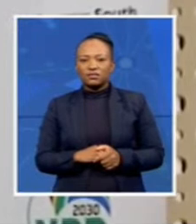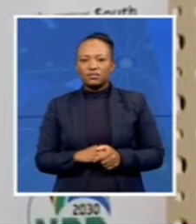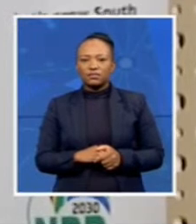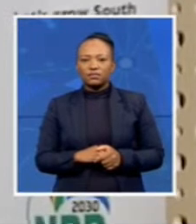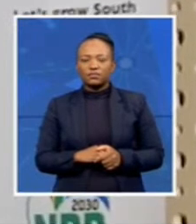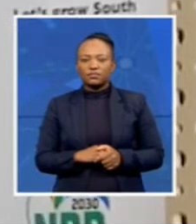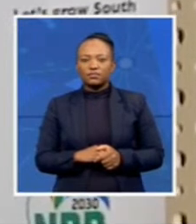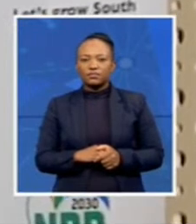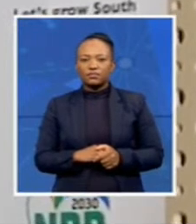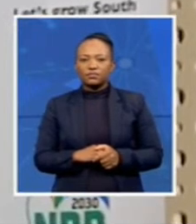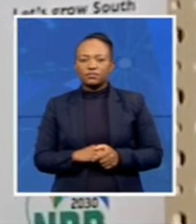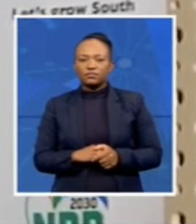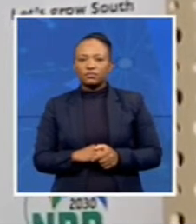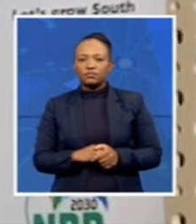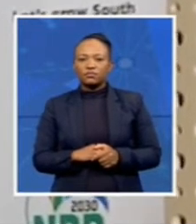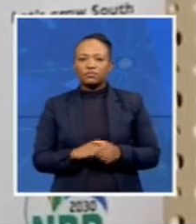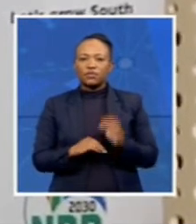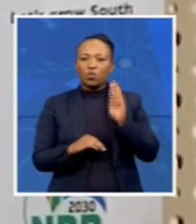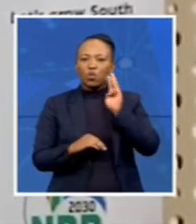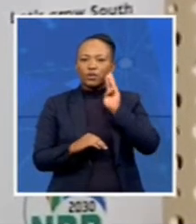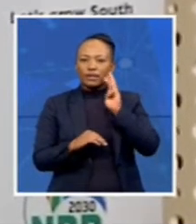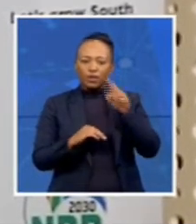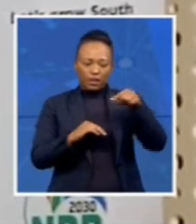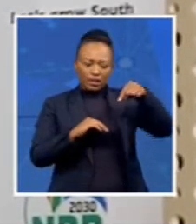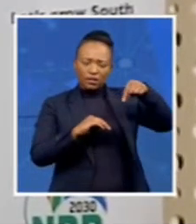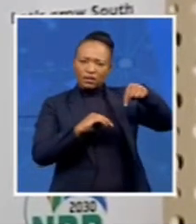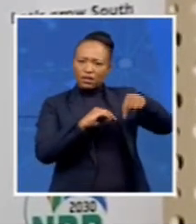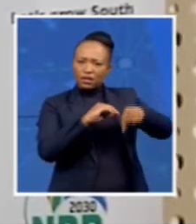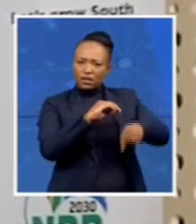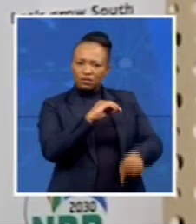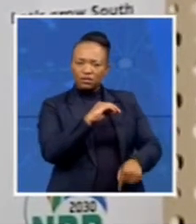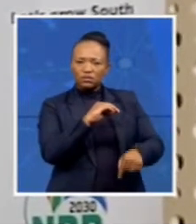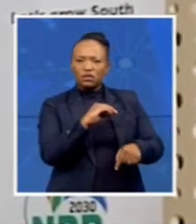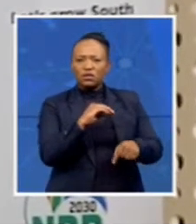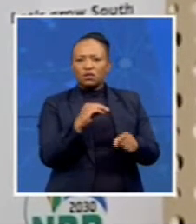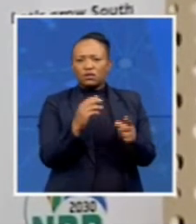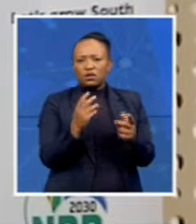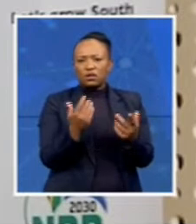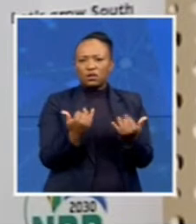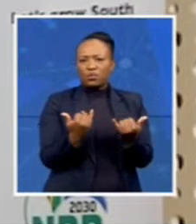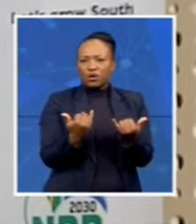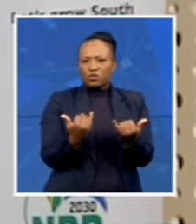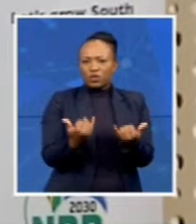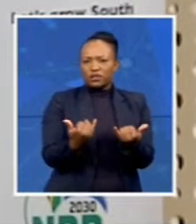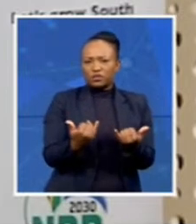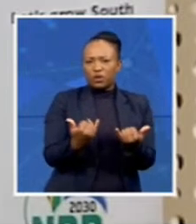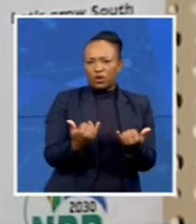critical. As a department and as a country, we are committed to exploring